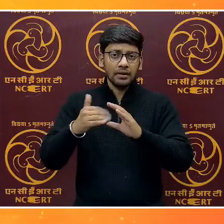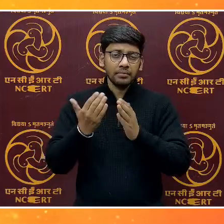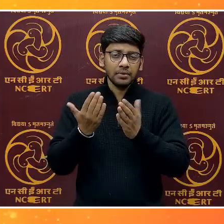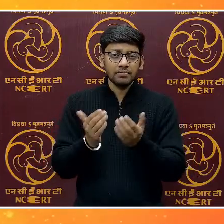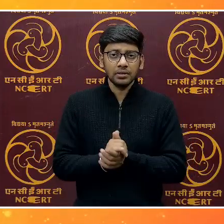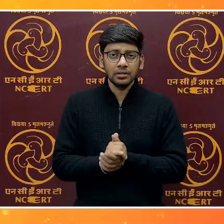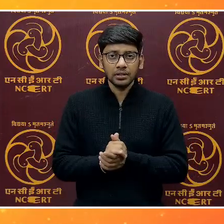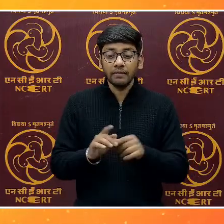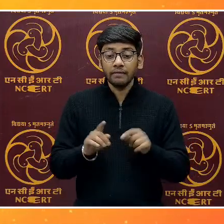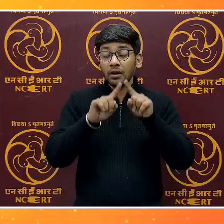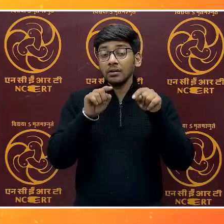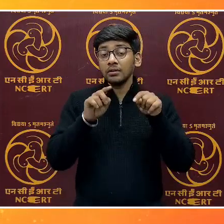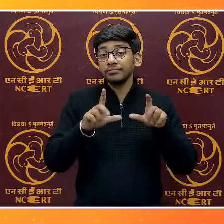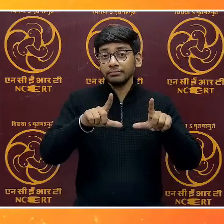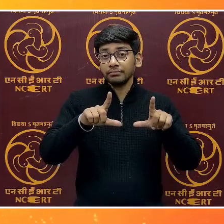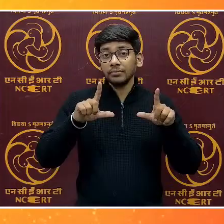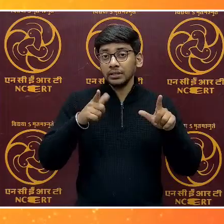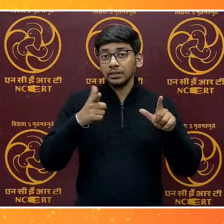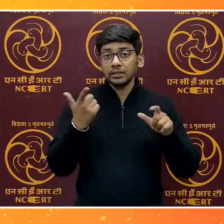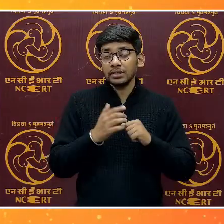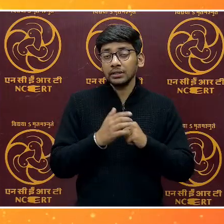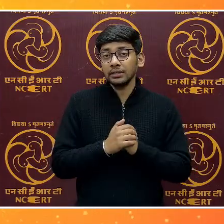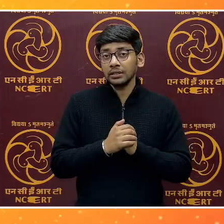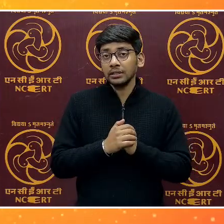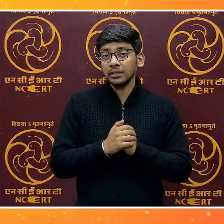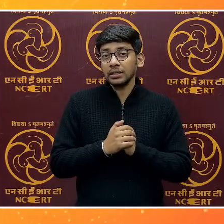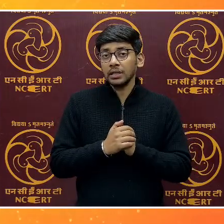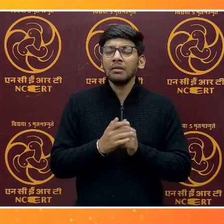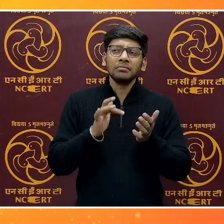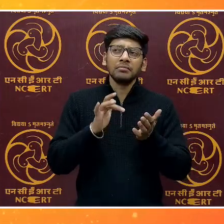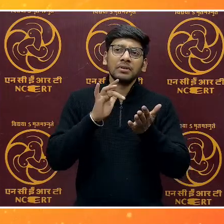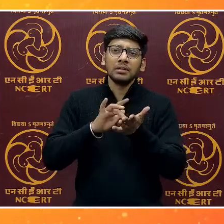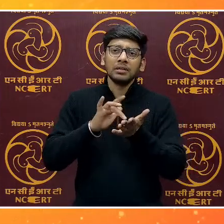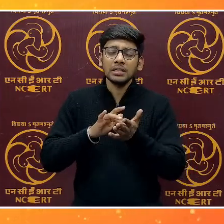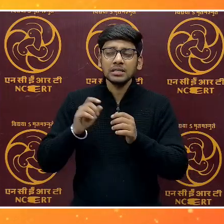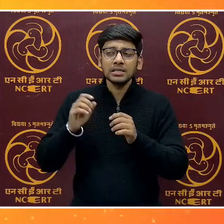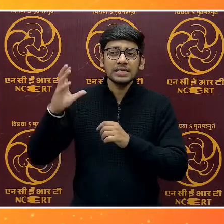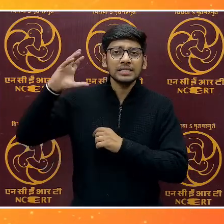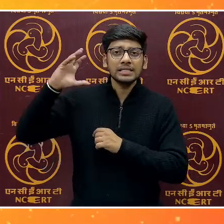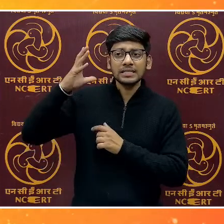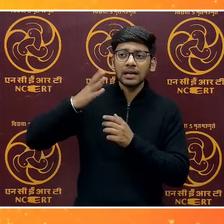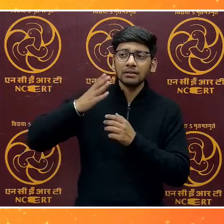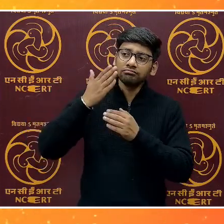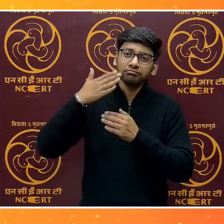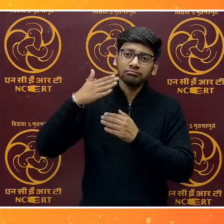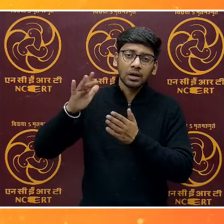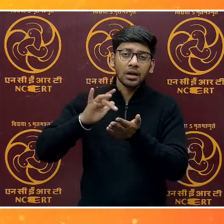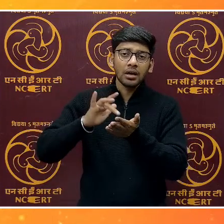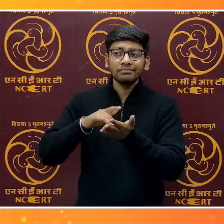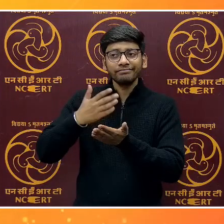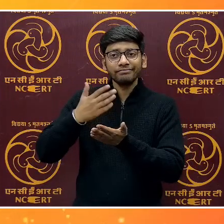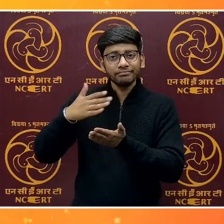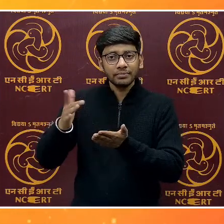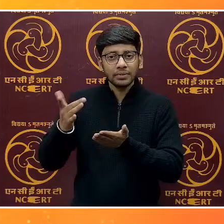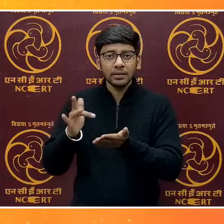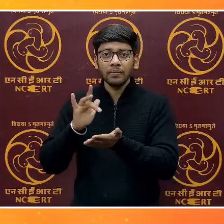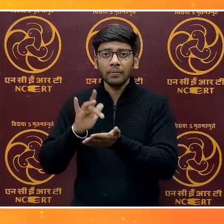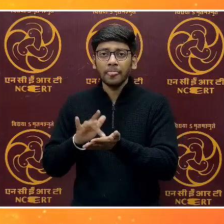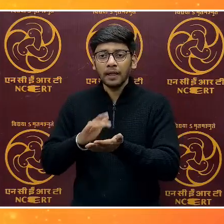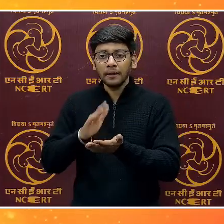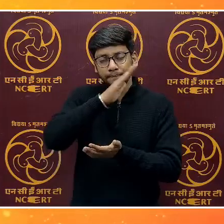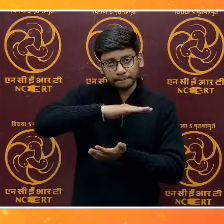on the screen. It is, where does the sun go after the end of the day? I think it disappears somewhere behind the